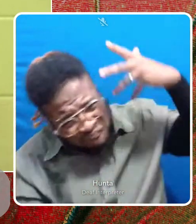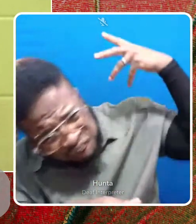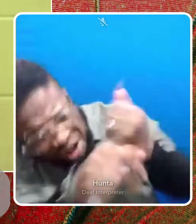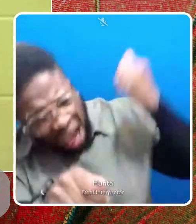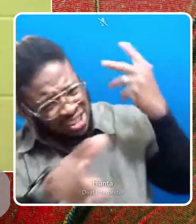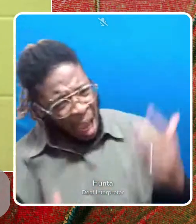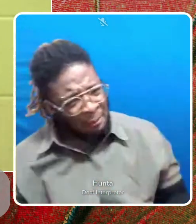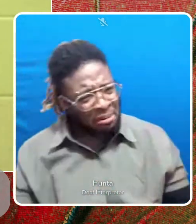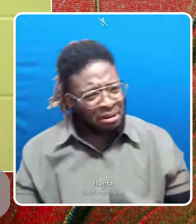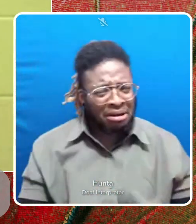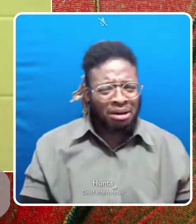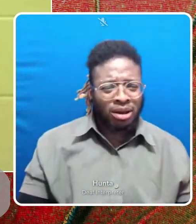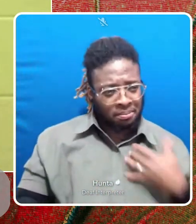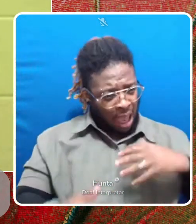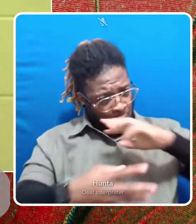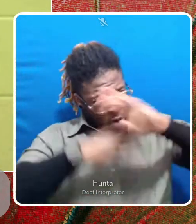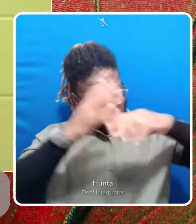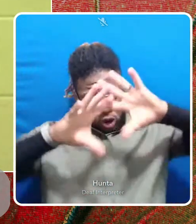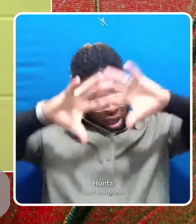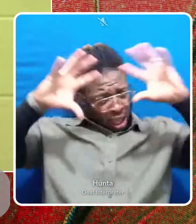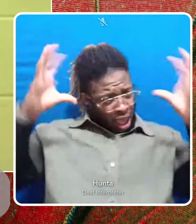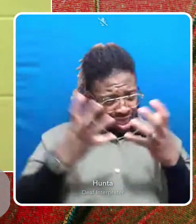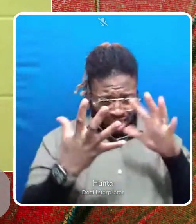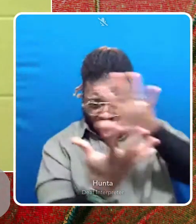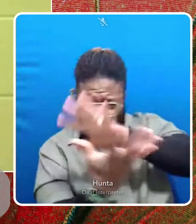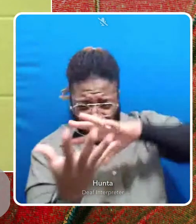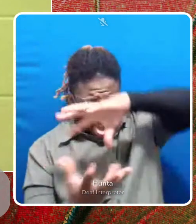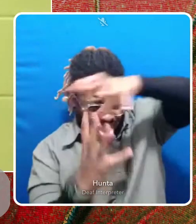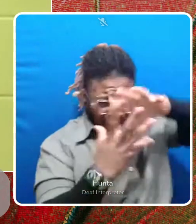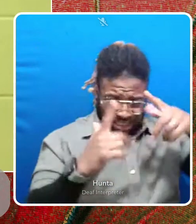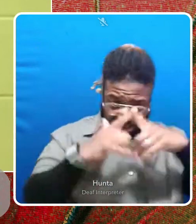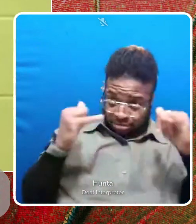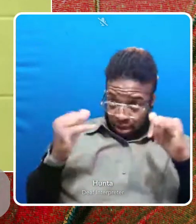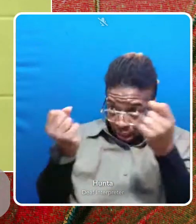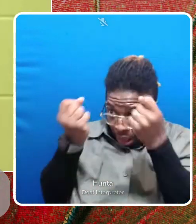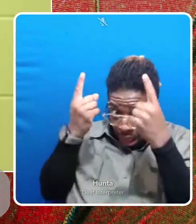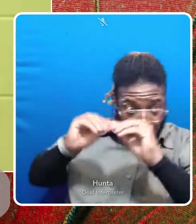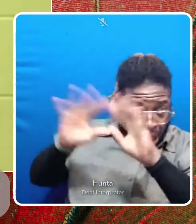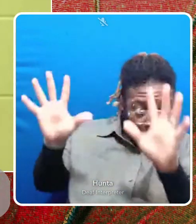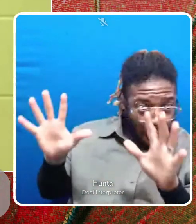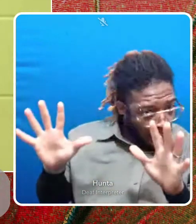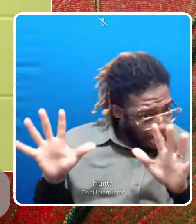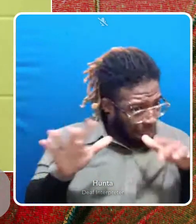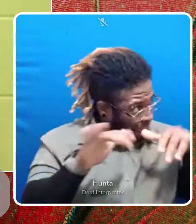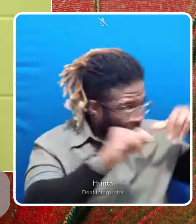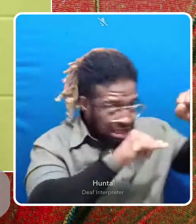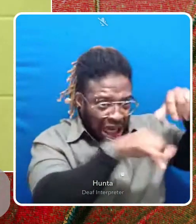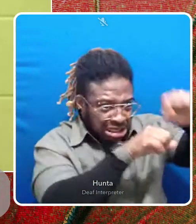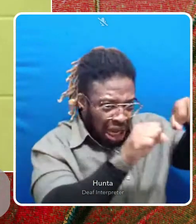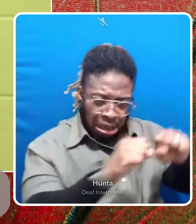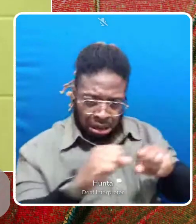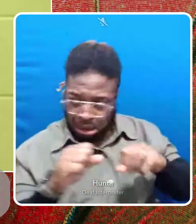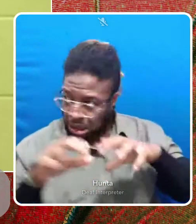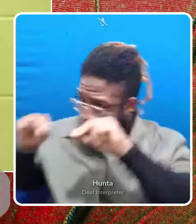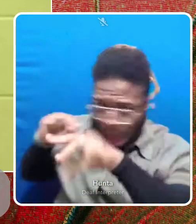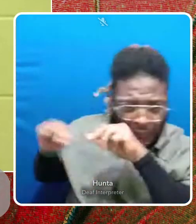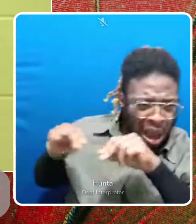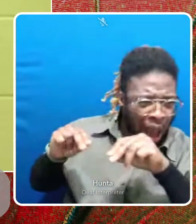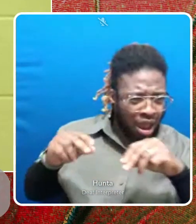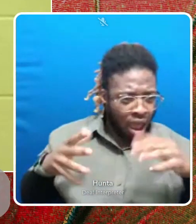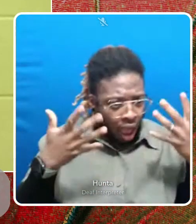I say way too many yeses to way too many nos. I mean, my grandmother's already had her firsts, and now she's stealing mine. I